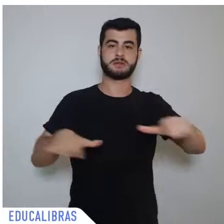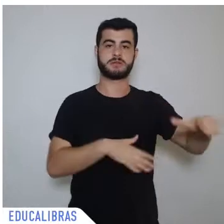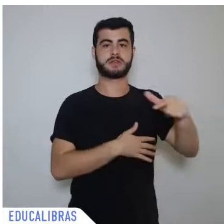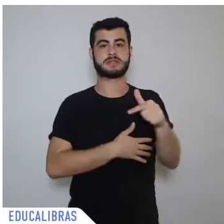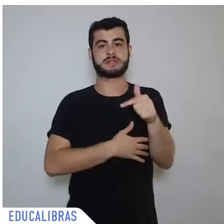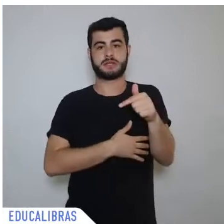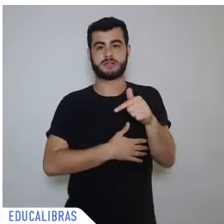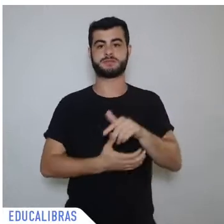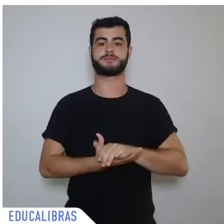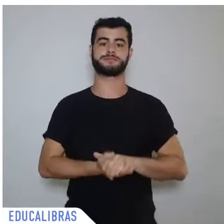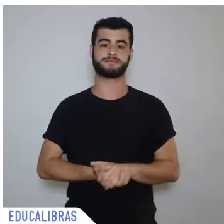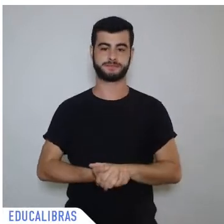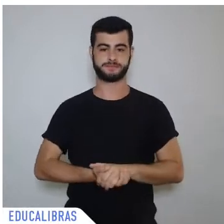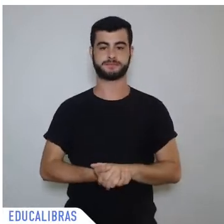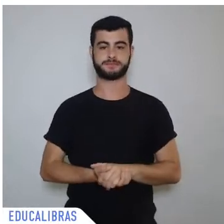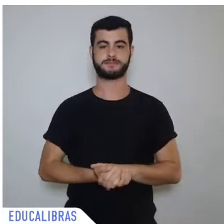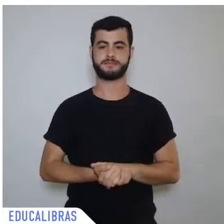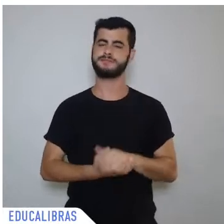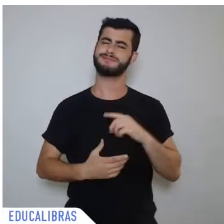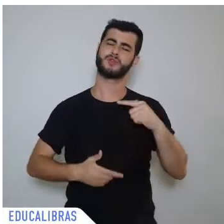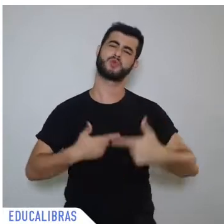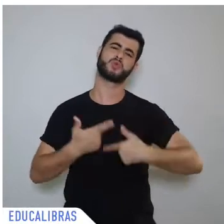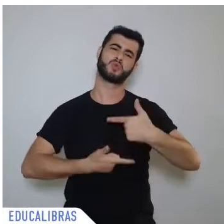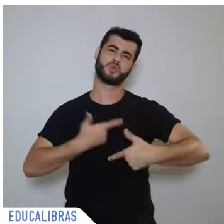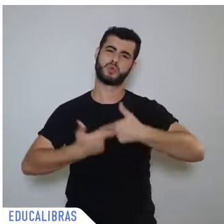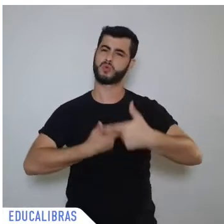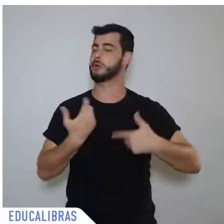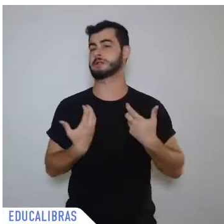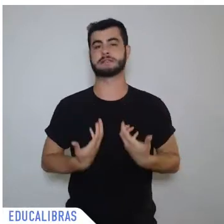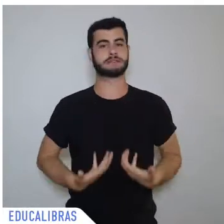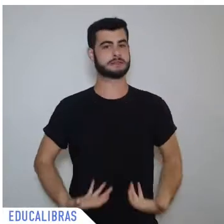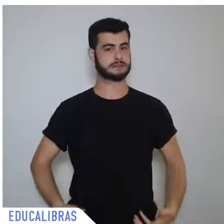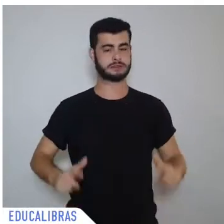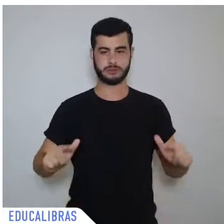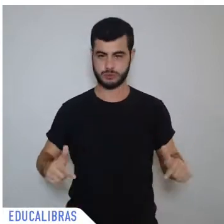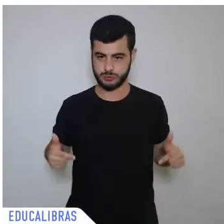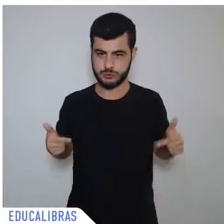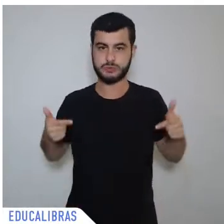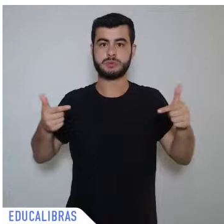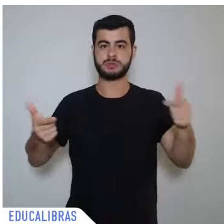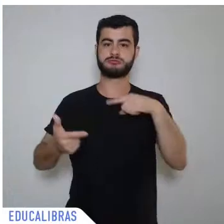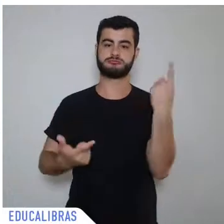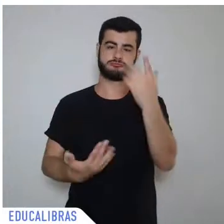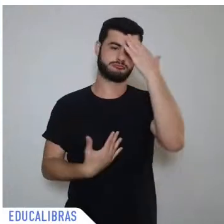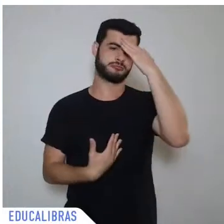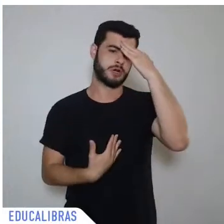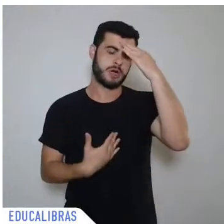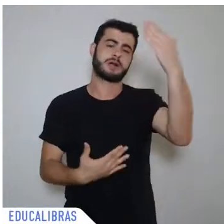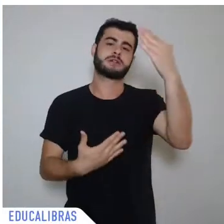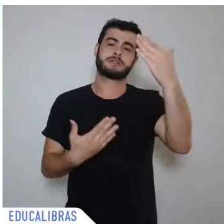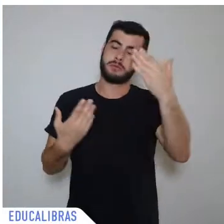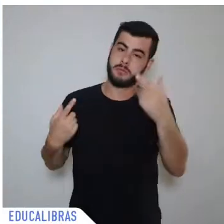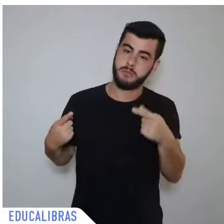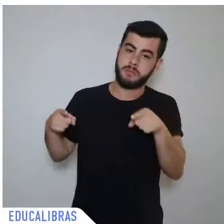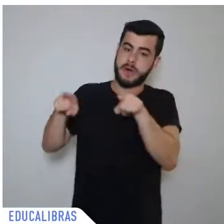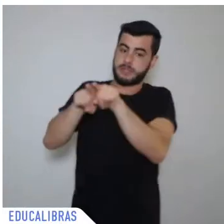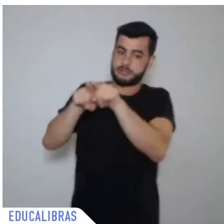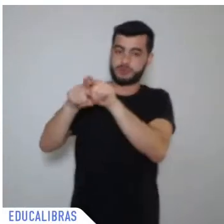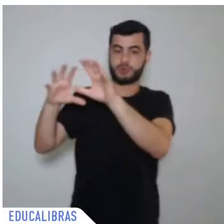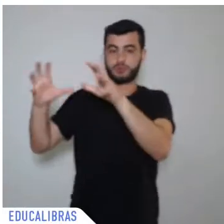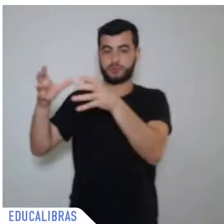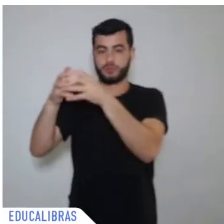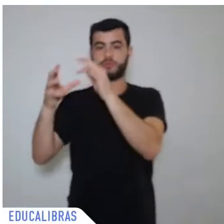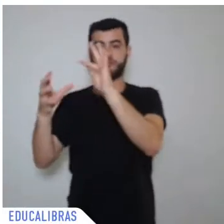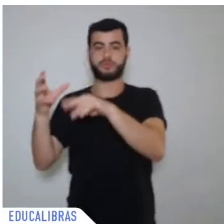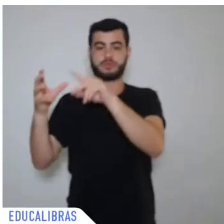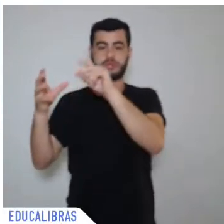7 weeks. In addition to the relentless and voluntary work of our team, we thank our partners,